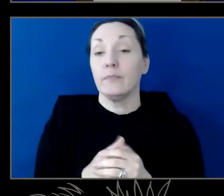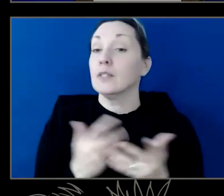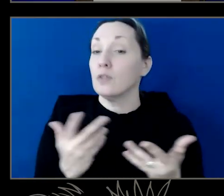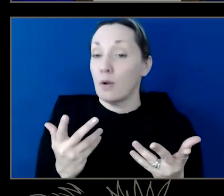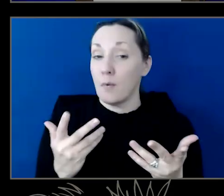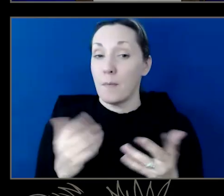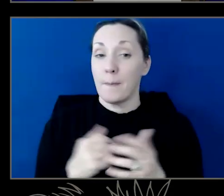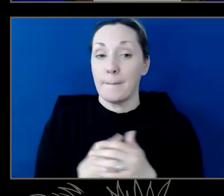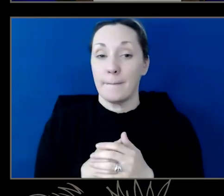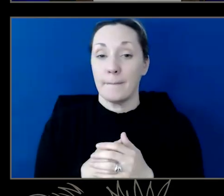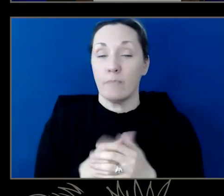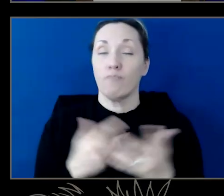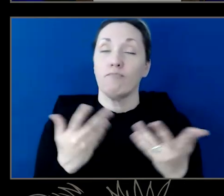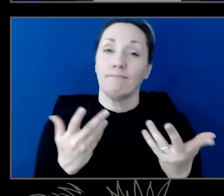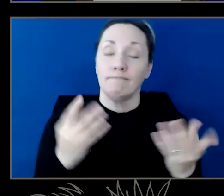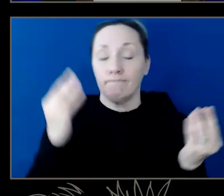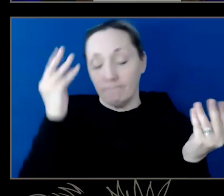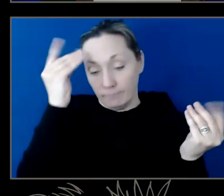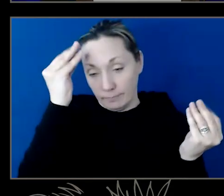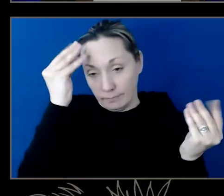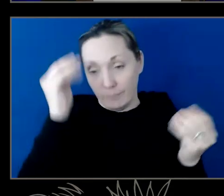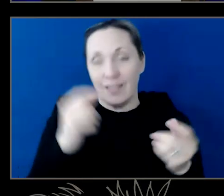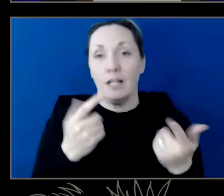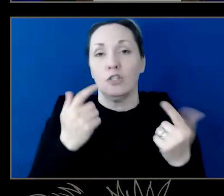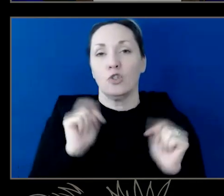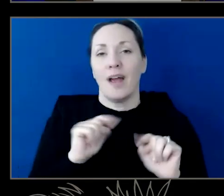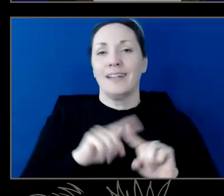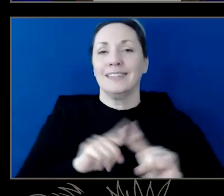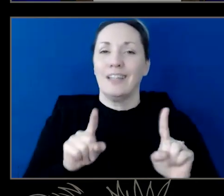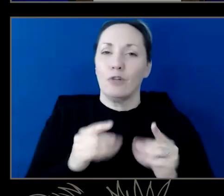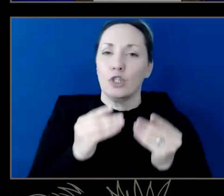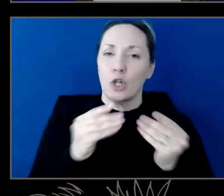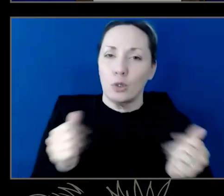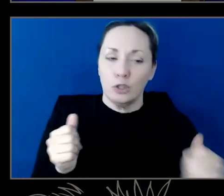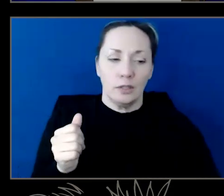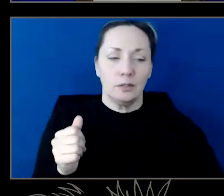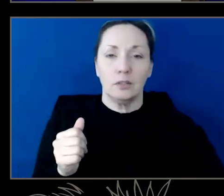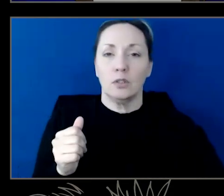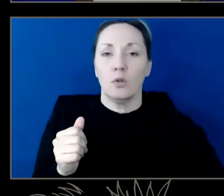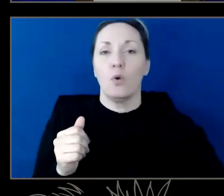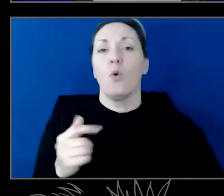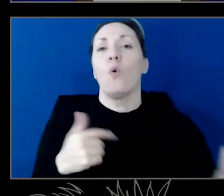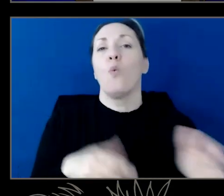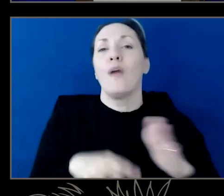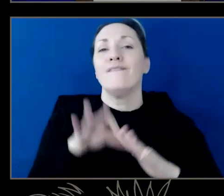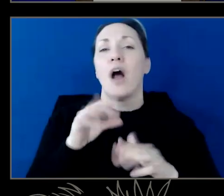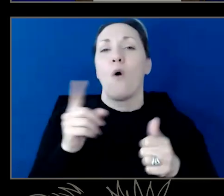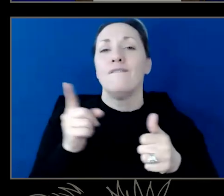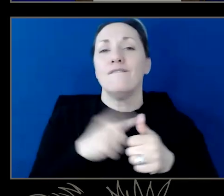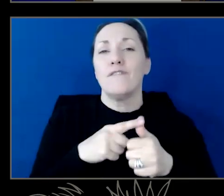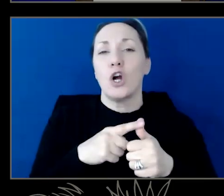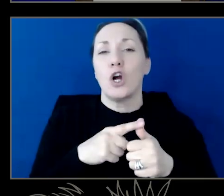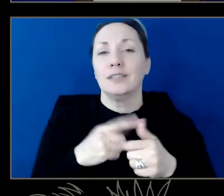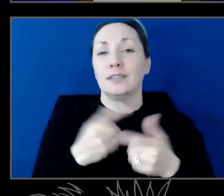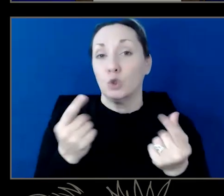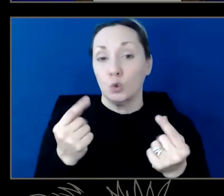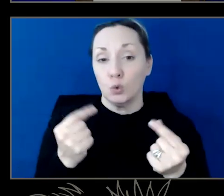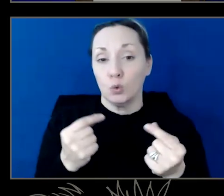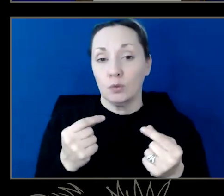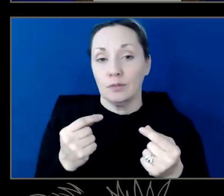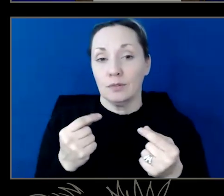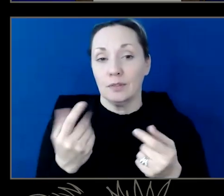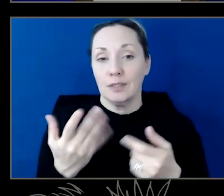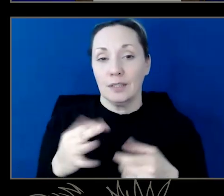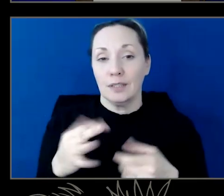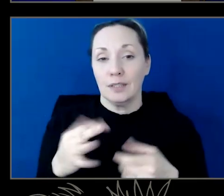So after trying a couple of solutions, we found out that the first step is to go and vote for the